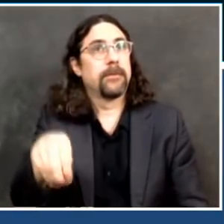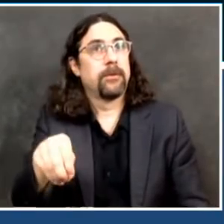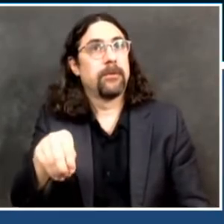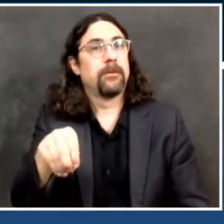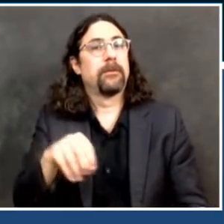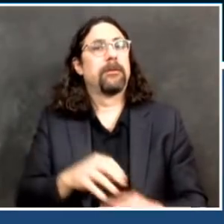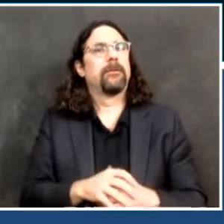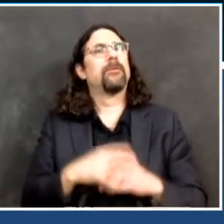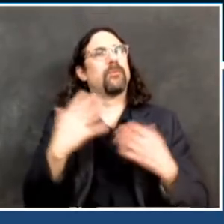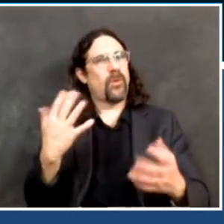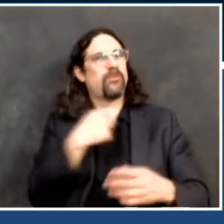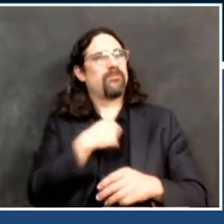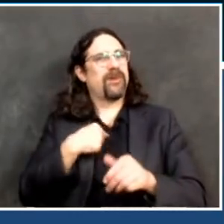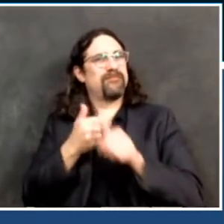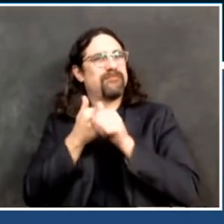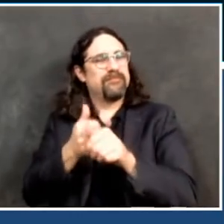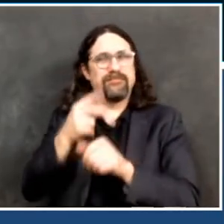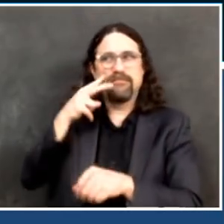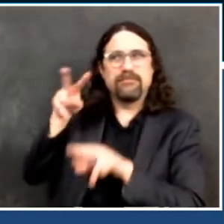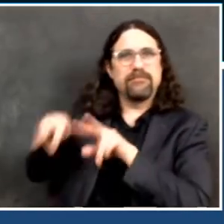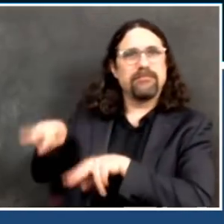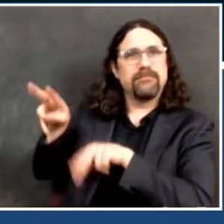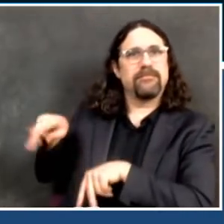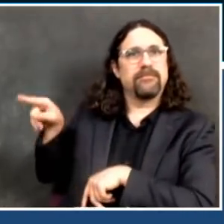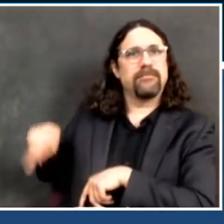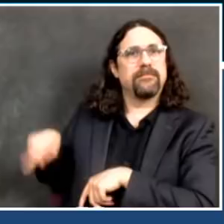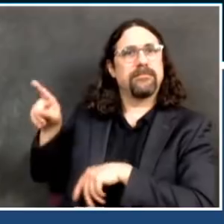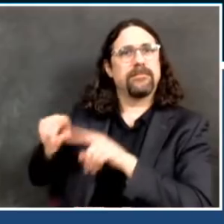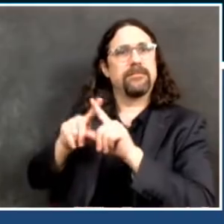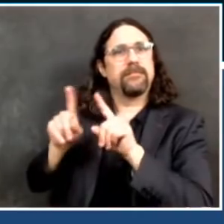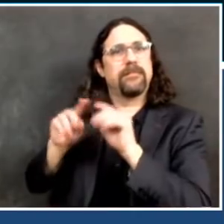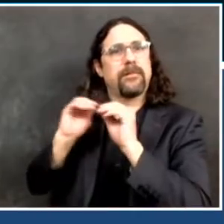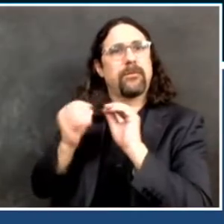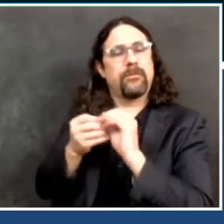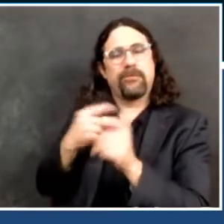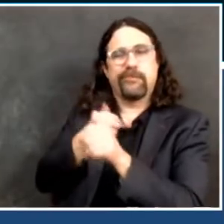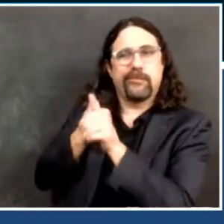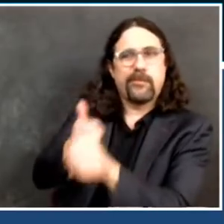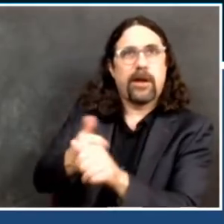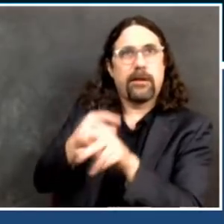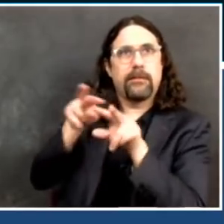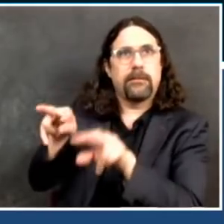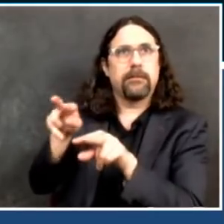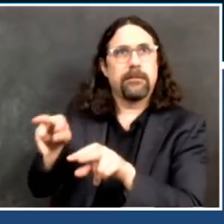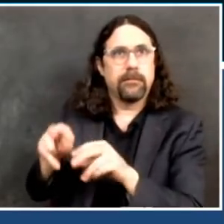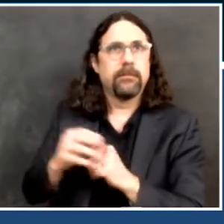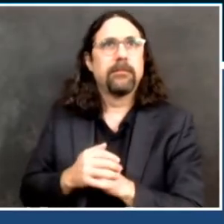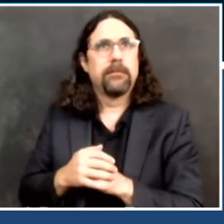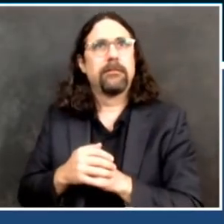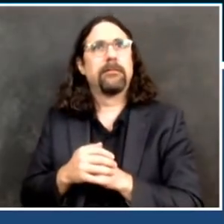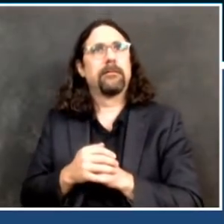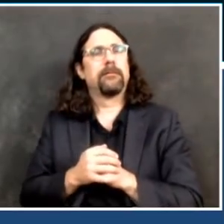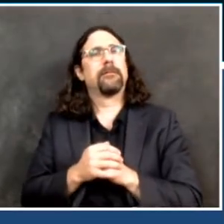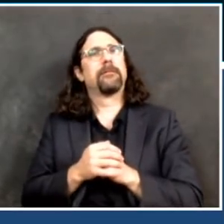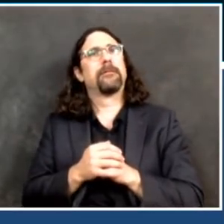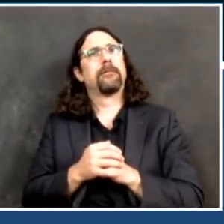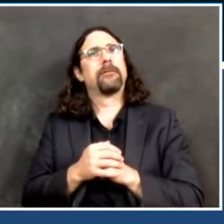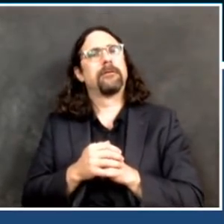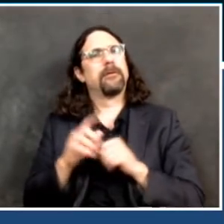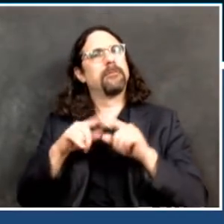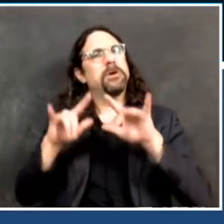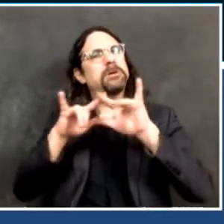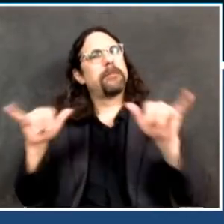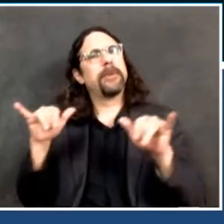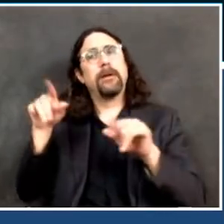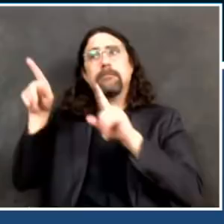of you have done. And it's just a reminder, keep doing it. Don't let up on the gas. Hang tough with these standards, with